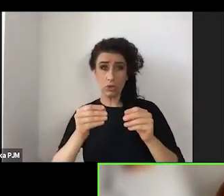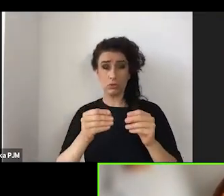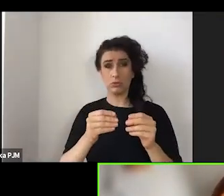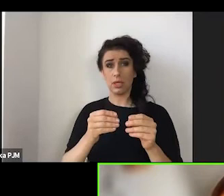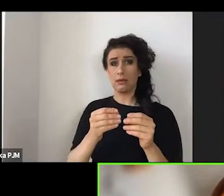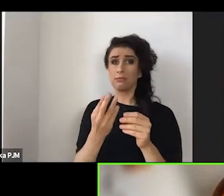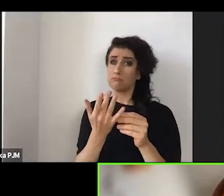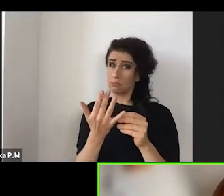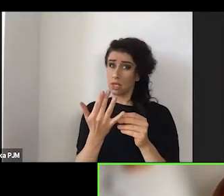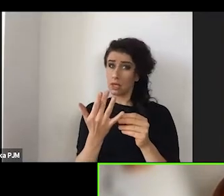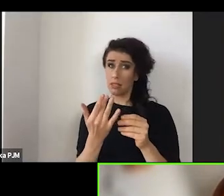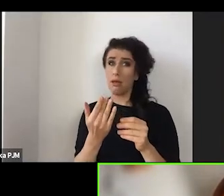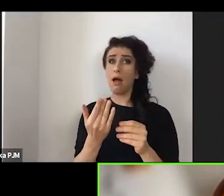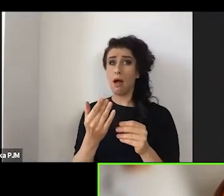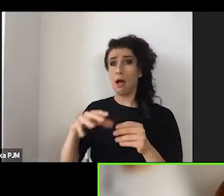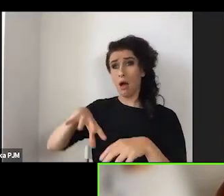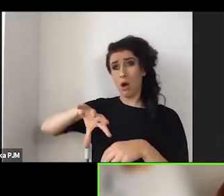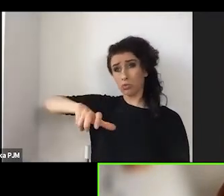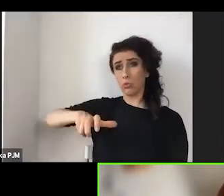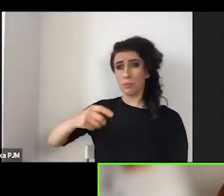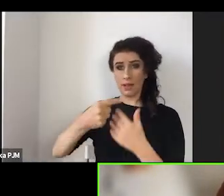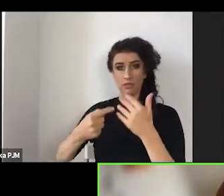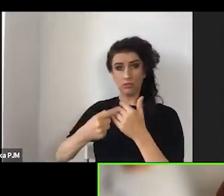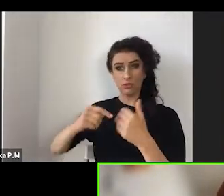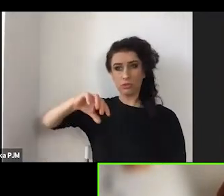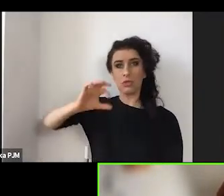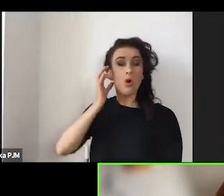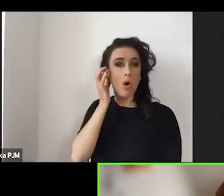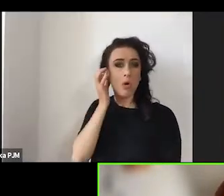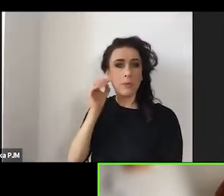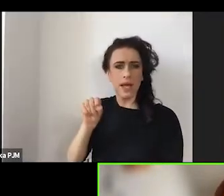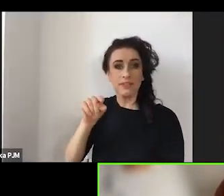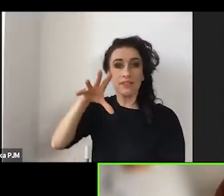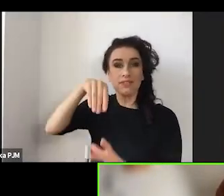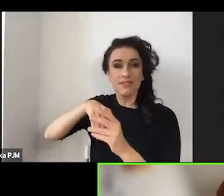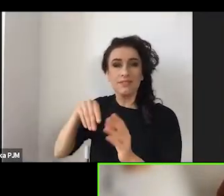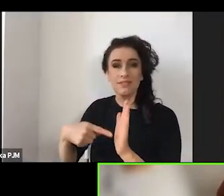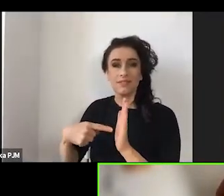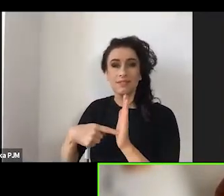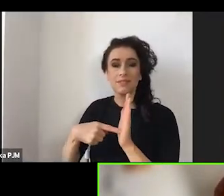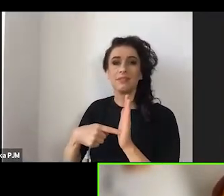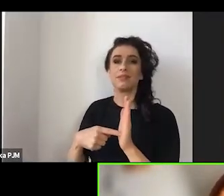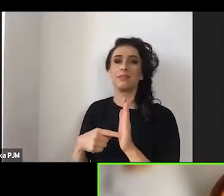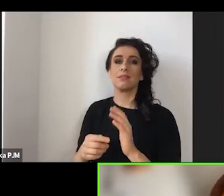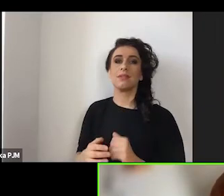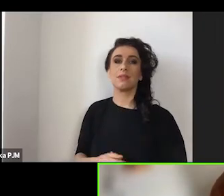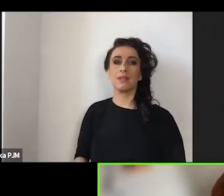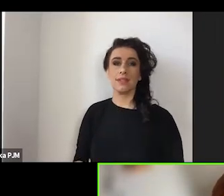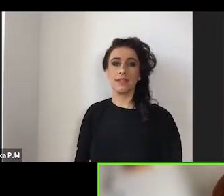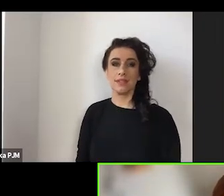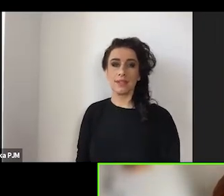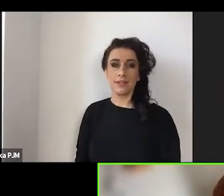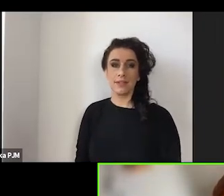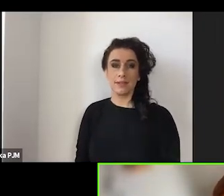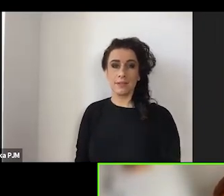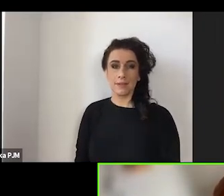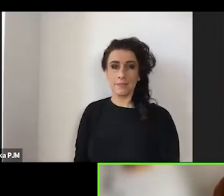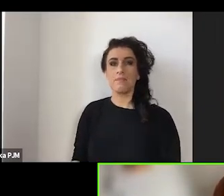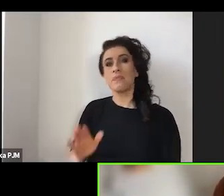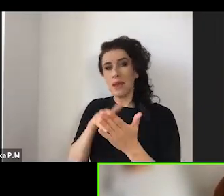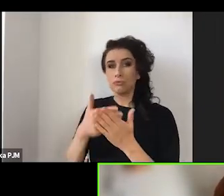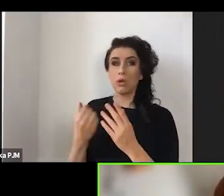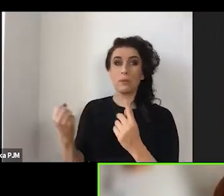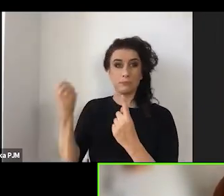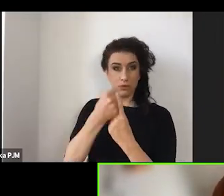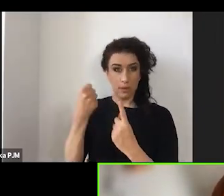4 levels of change, we see if there is a shift in the behavior and